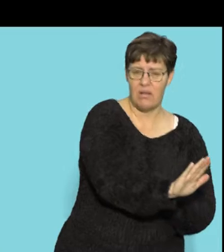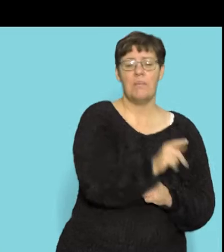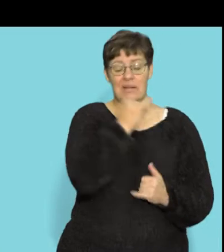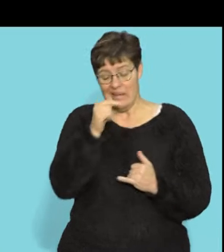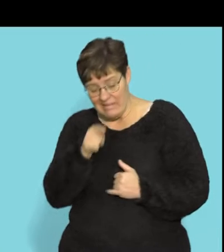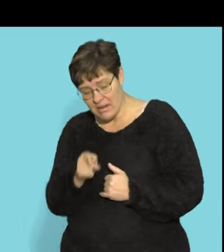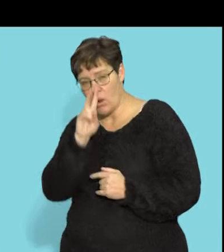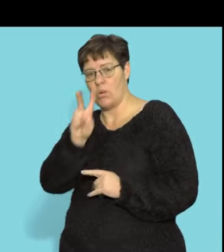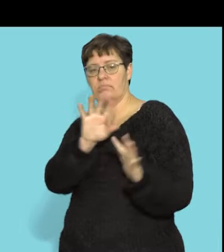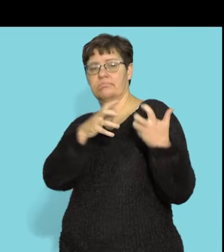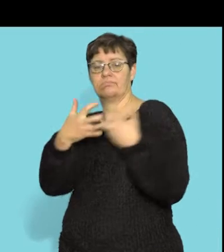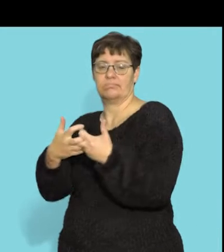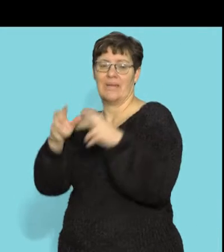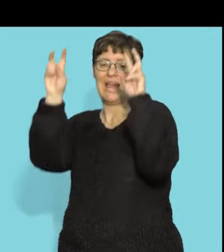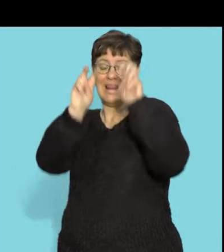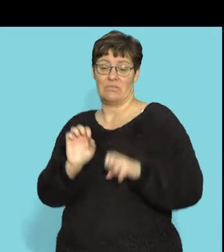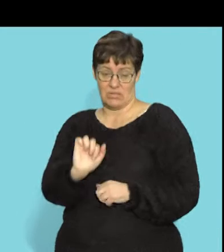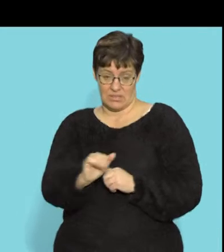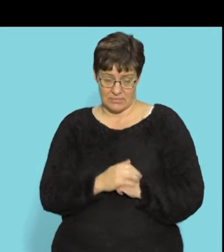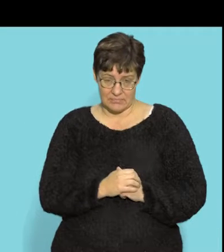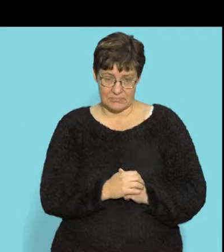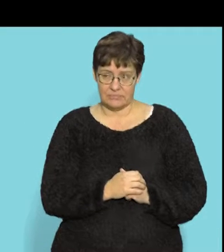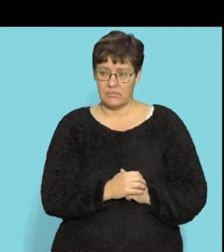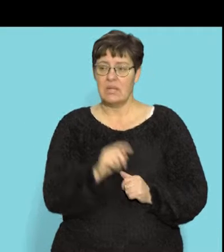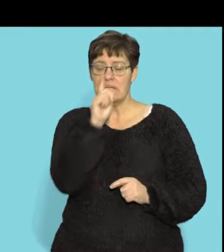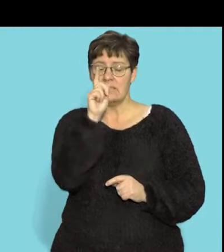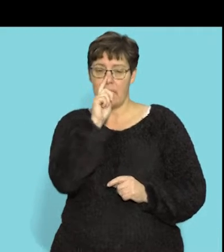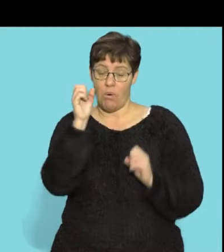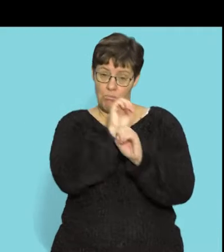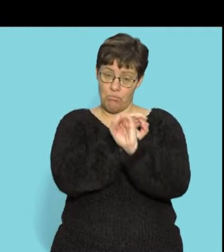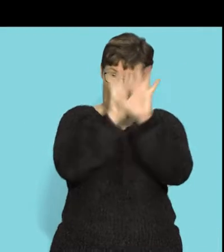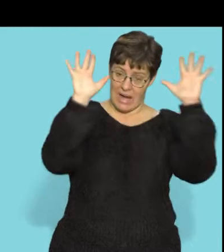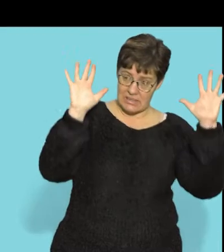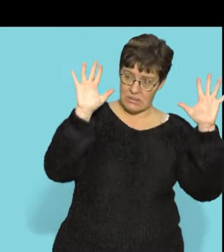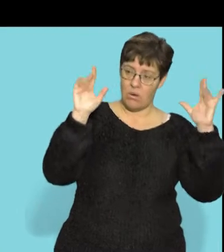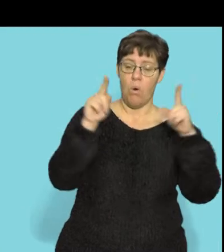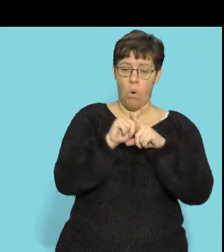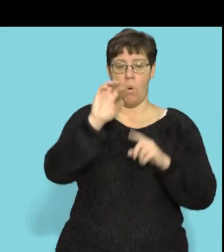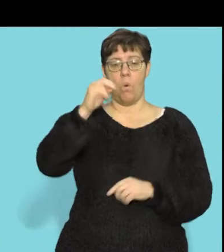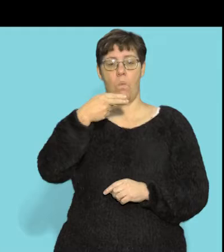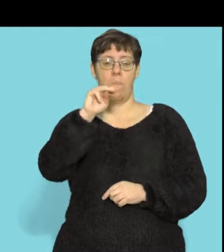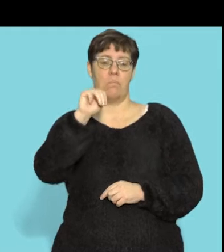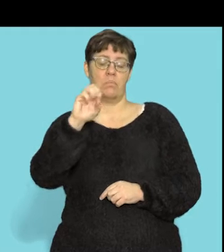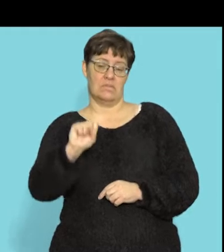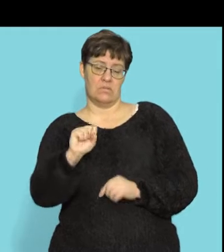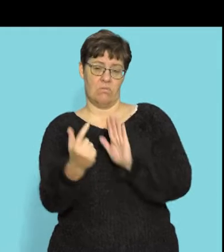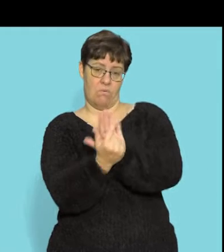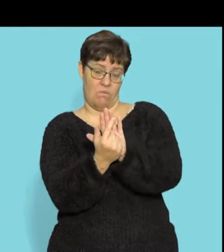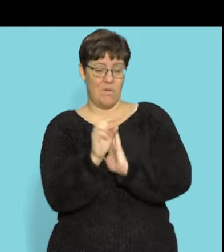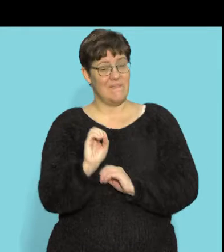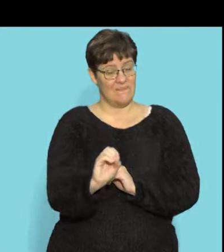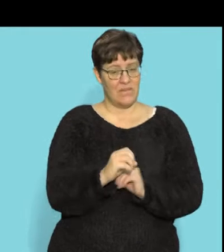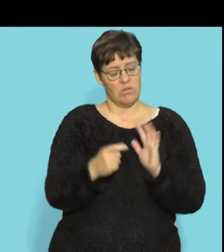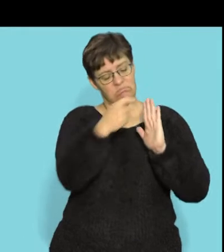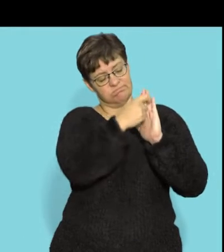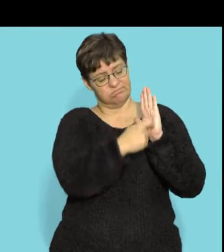it in the context of electric circuits. We'll also look at brightness as well as the Ohm's law. So these are the